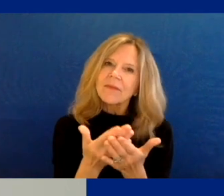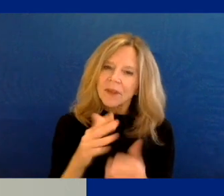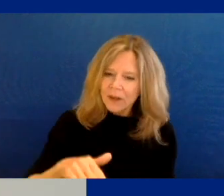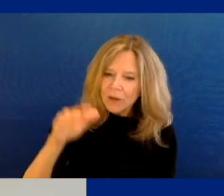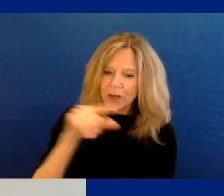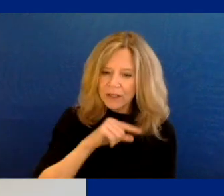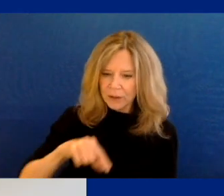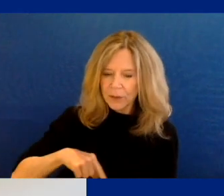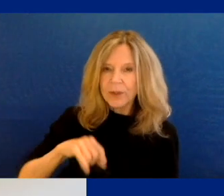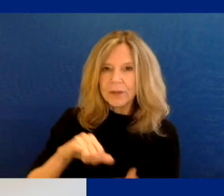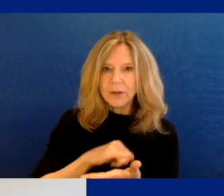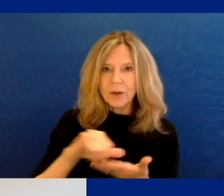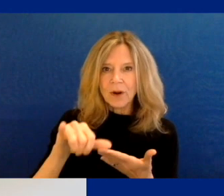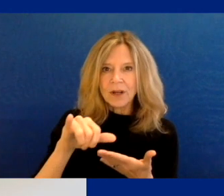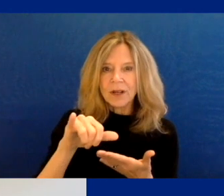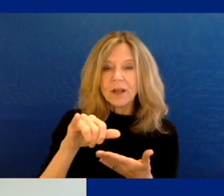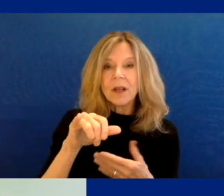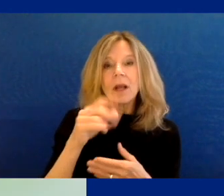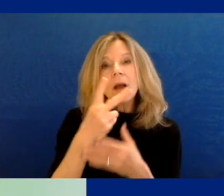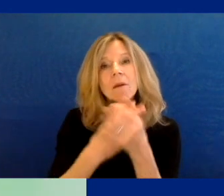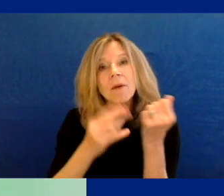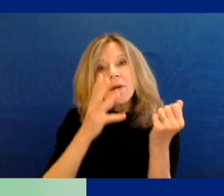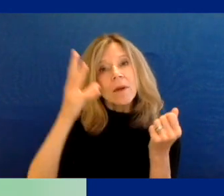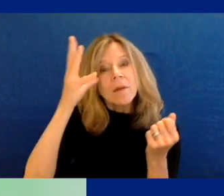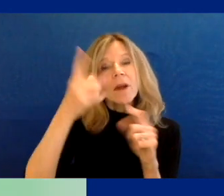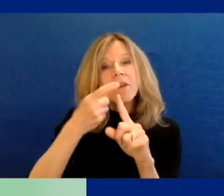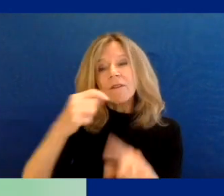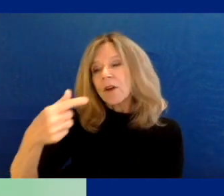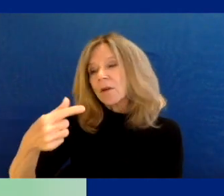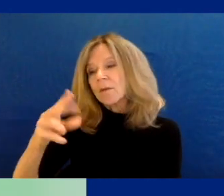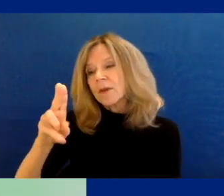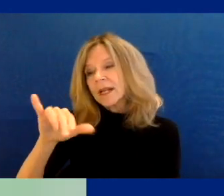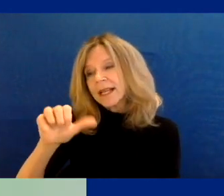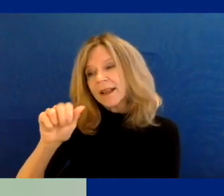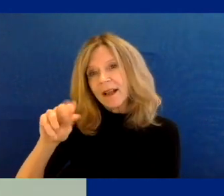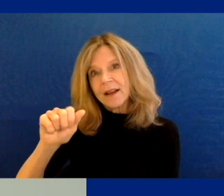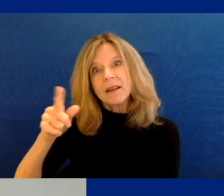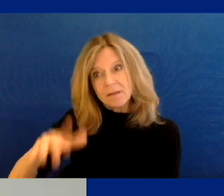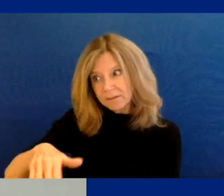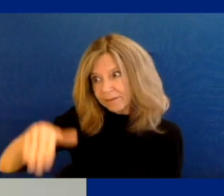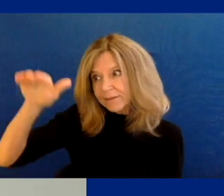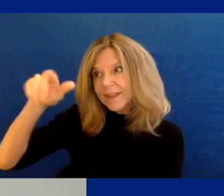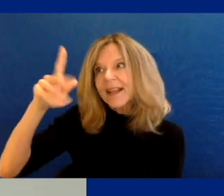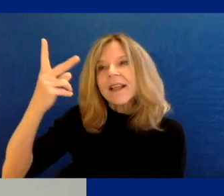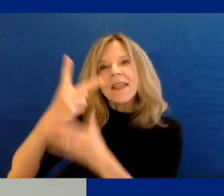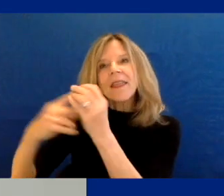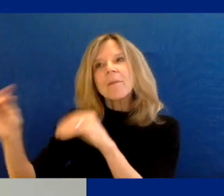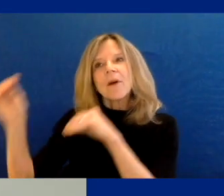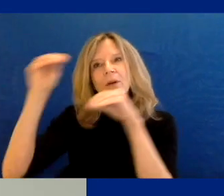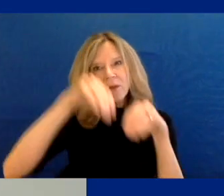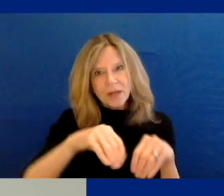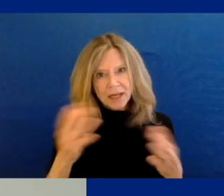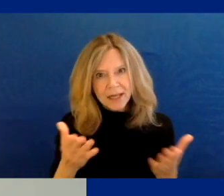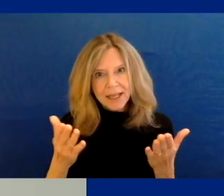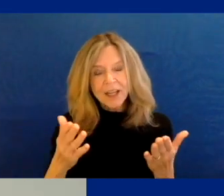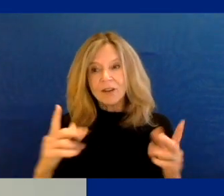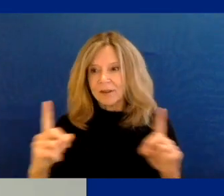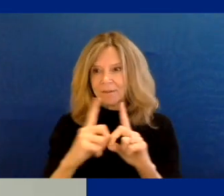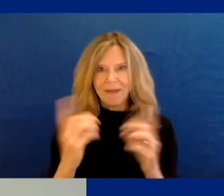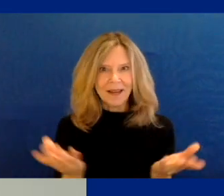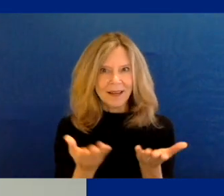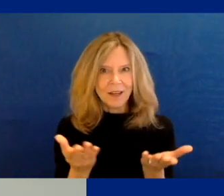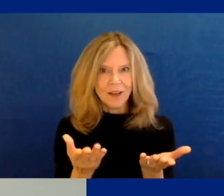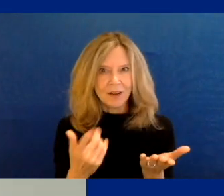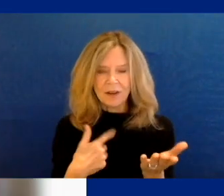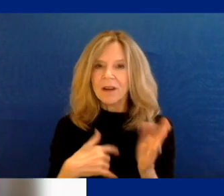in Queens, New York. Both of my parents are from Guyana. They were born and raised there, then they immigrated here, and